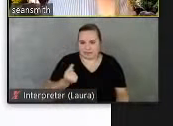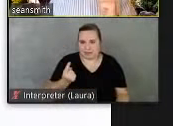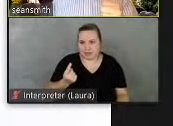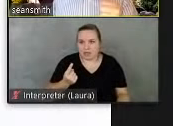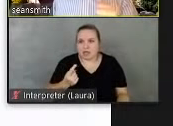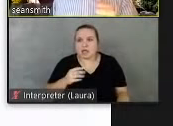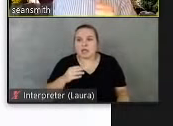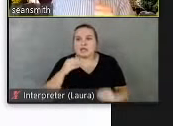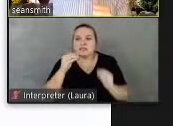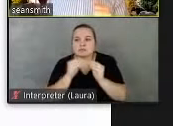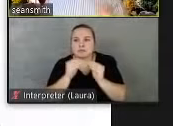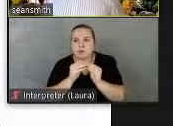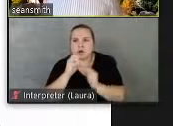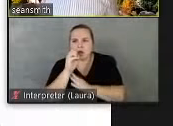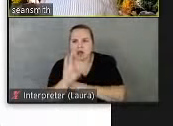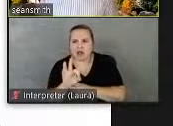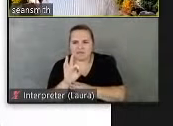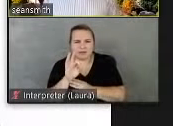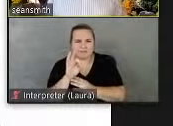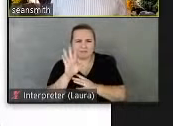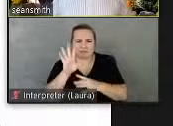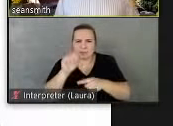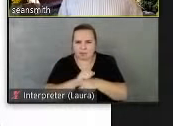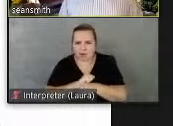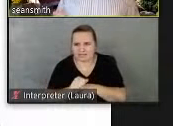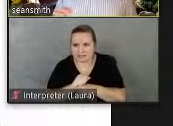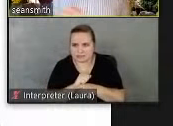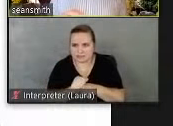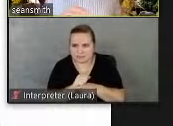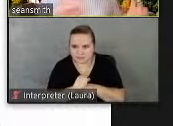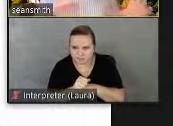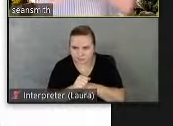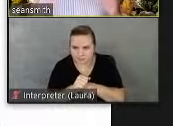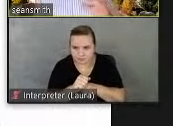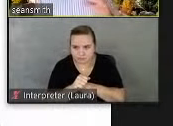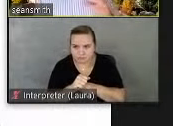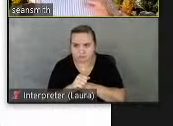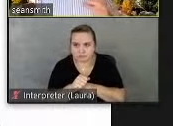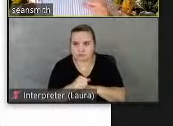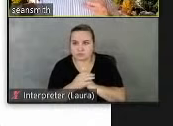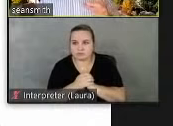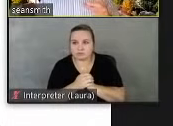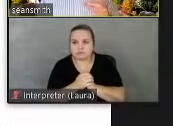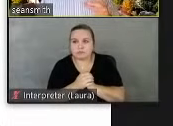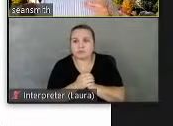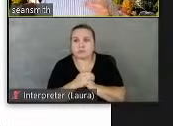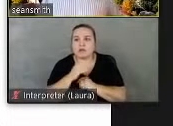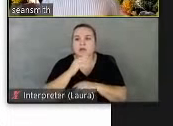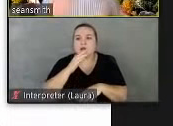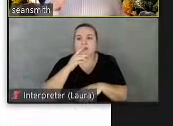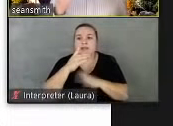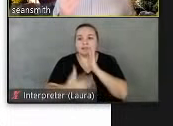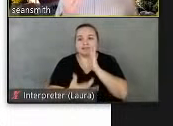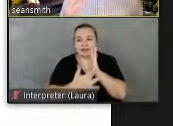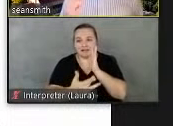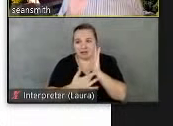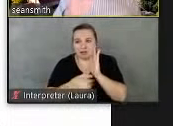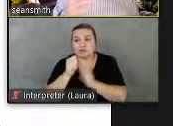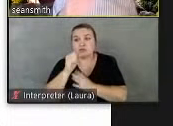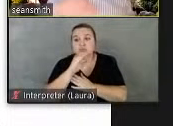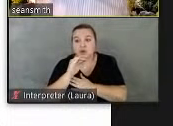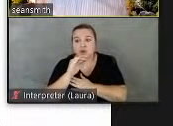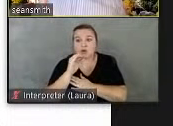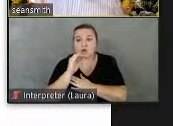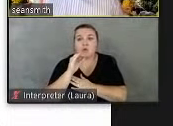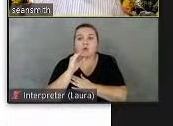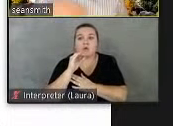goes back to evidence-based practice. So, and it also goes back to the connection to the technology. So if I'm trying to get